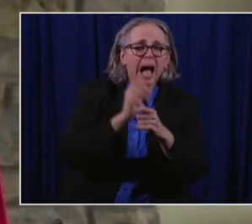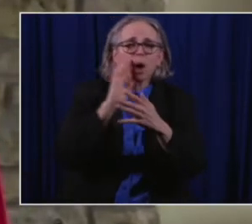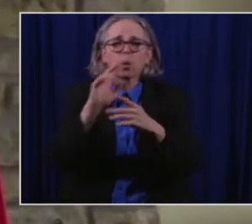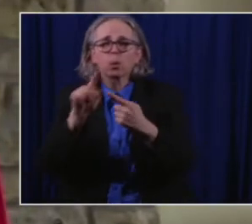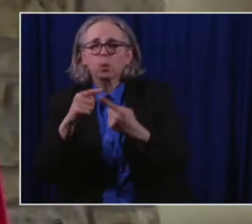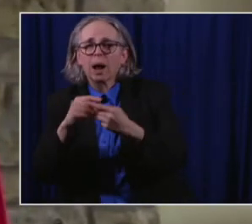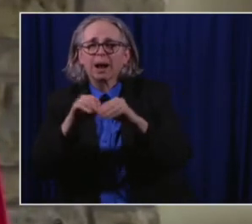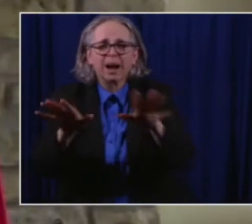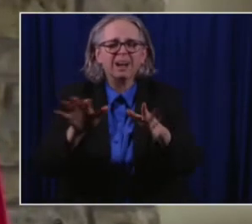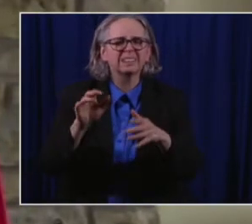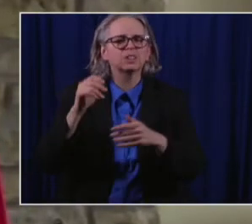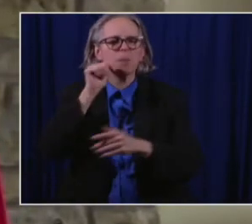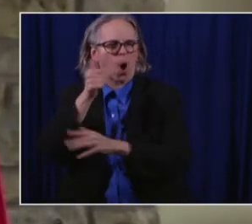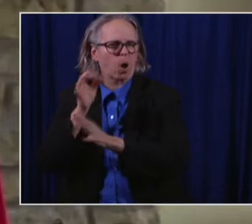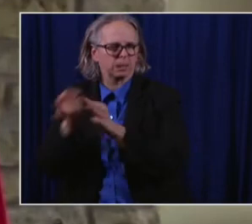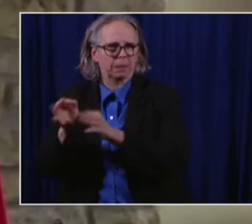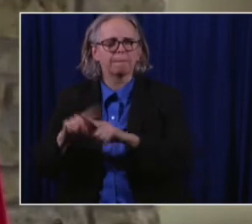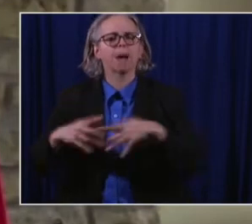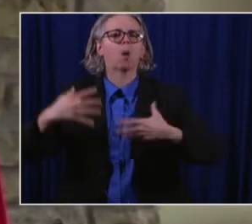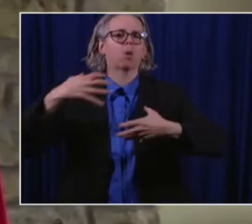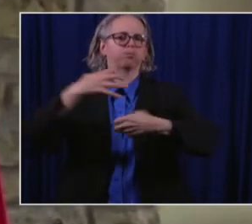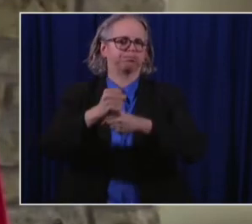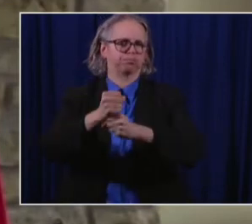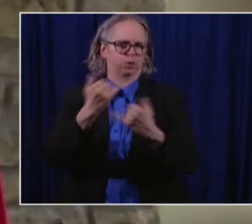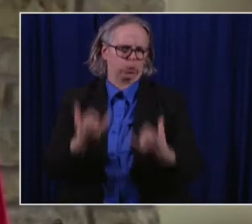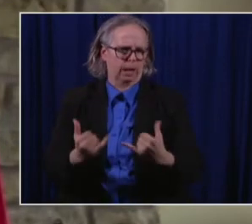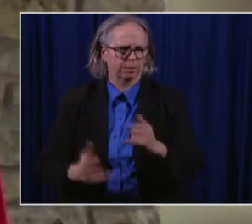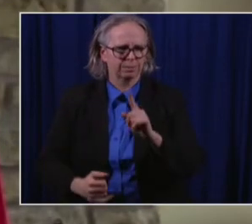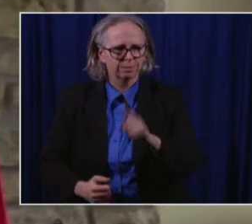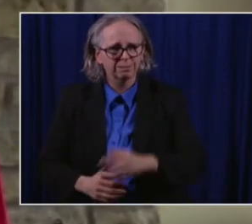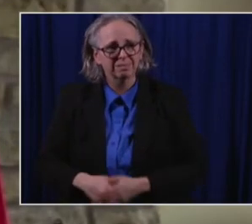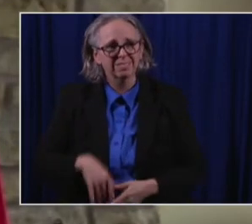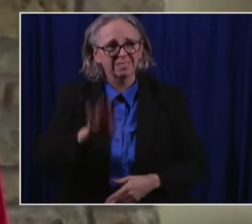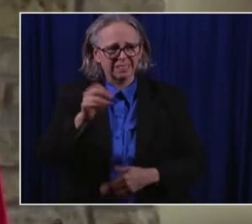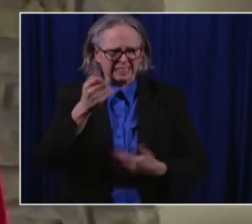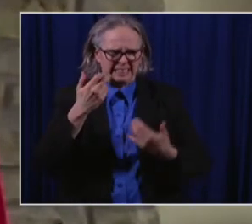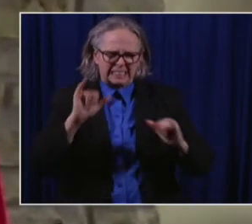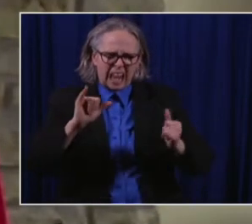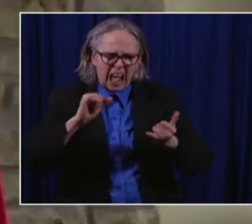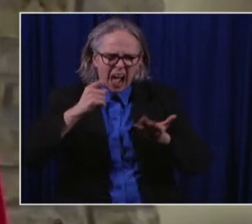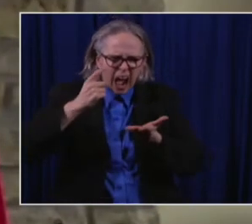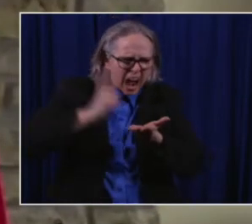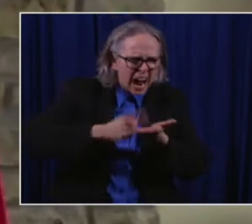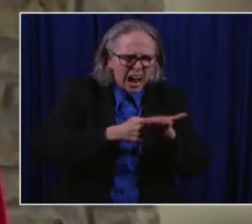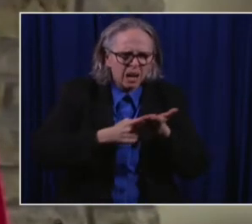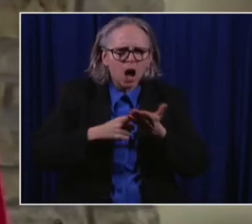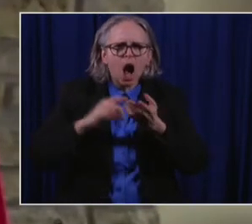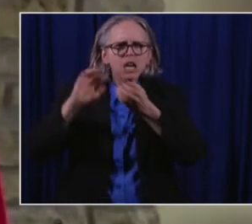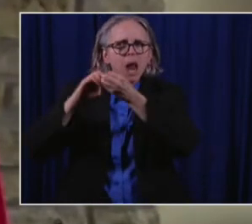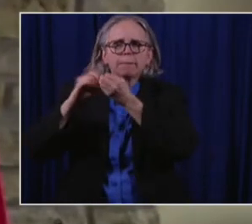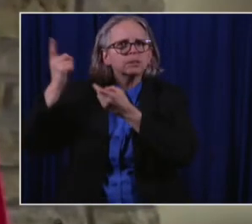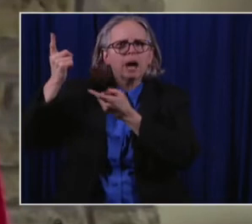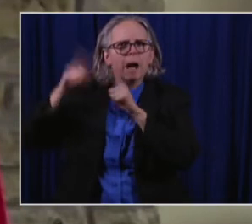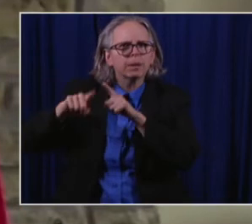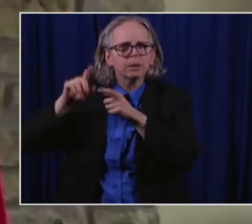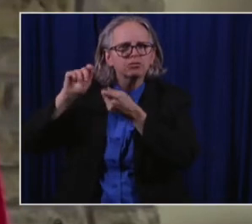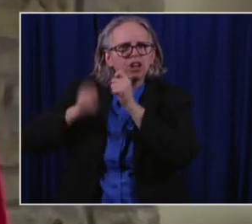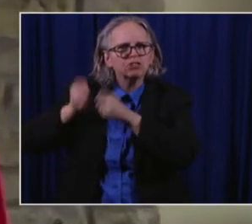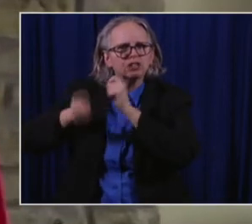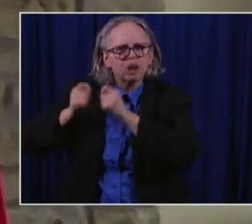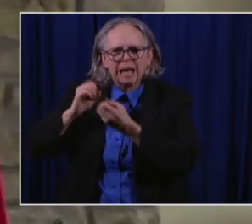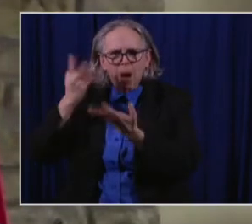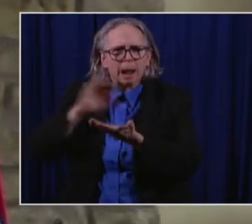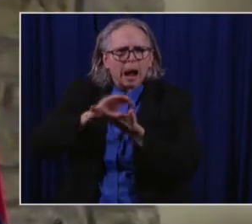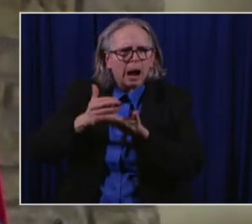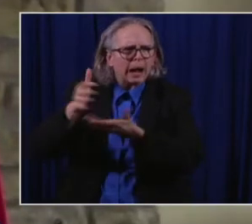answer is these numbers are filling in as we talk. Yesterday, from one part of the day until the other part of the